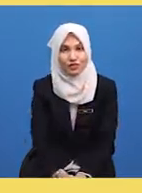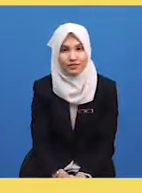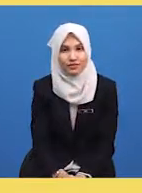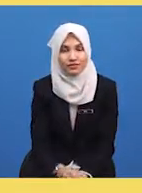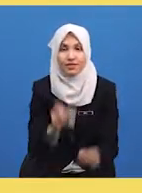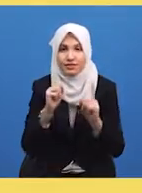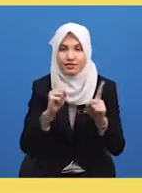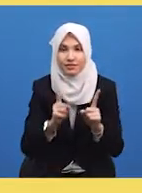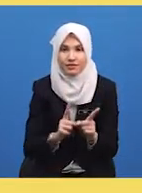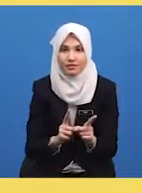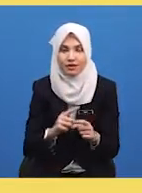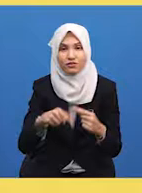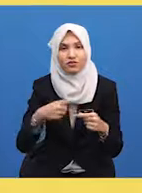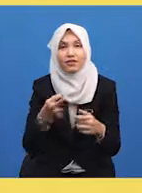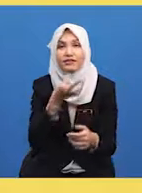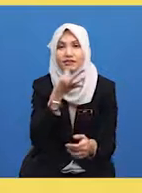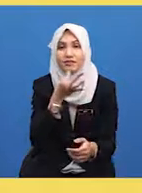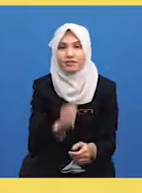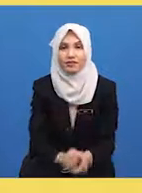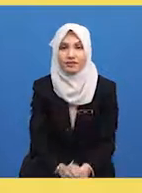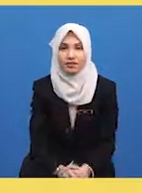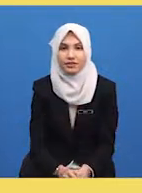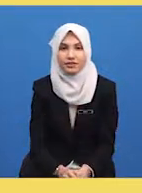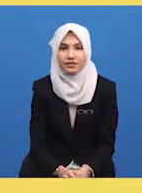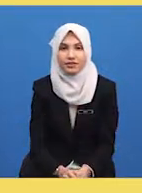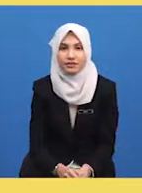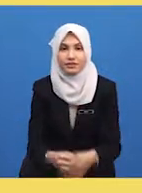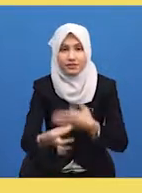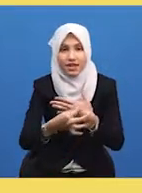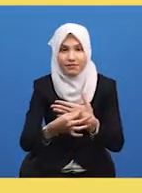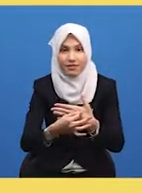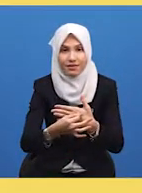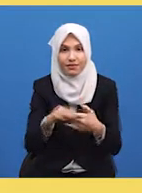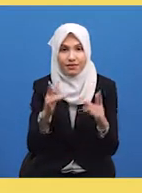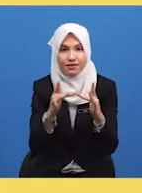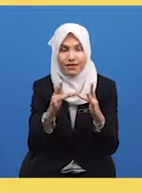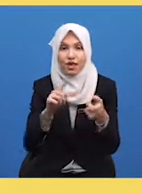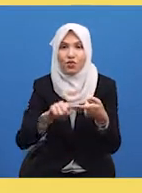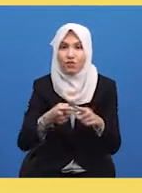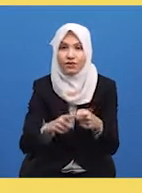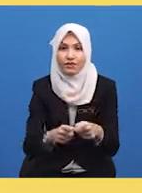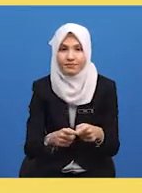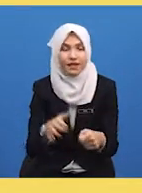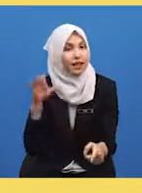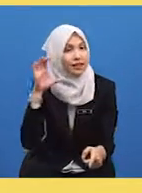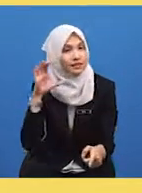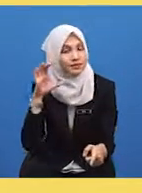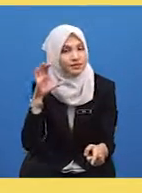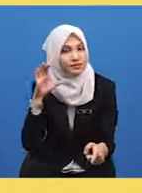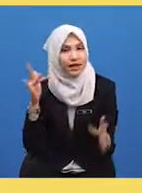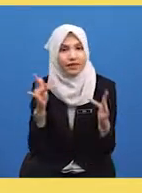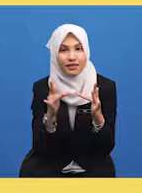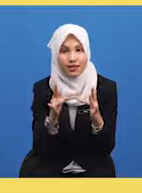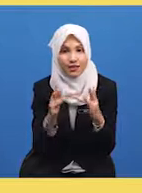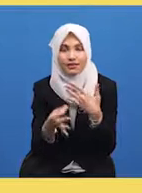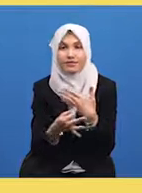about safety and privacy online with a friend, listen to an online safety